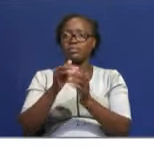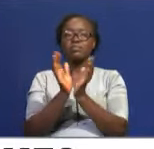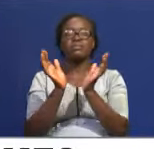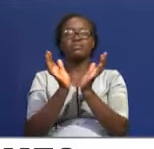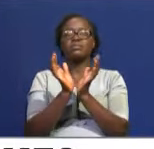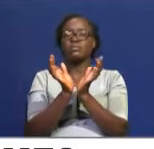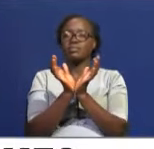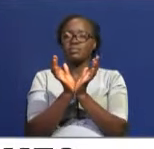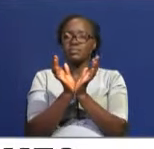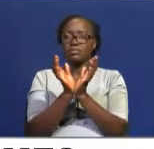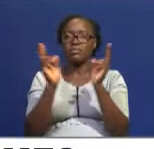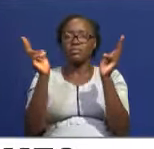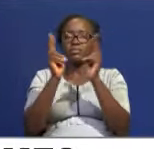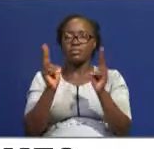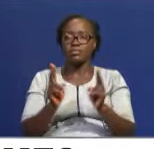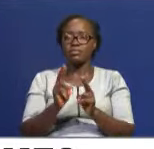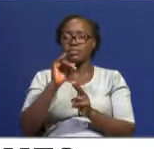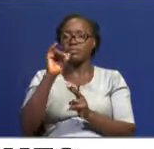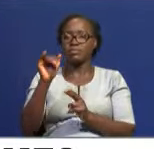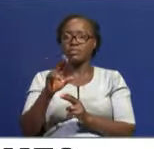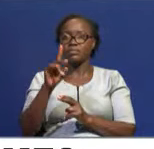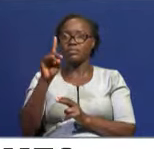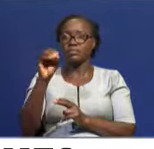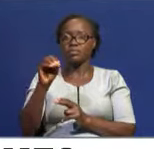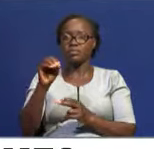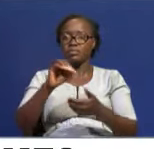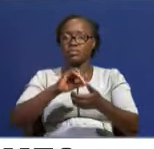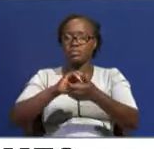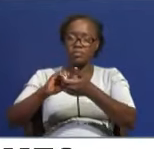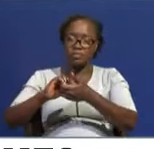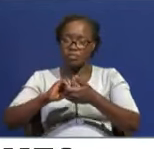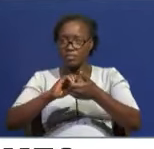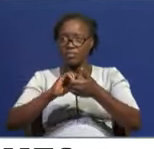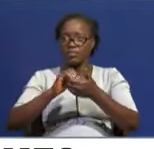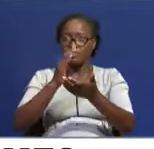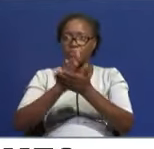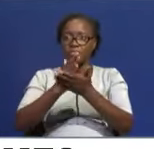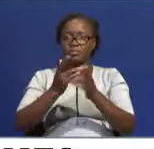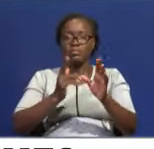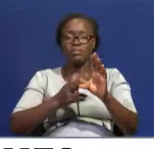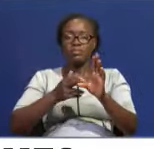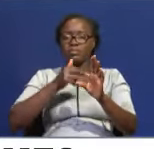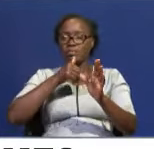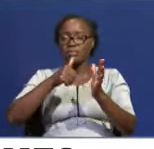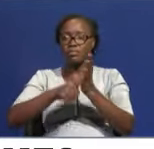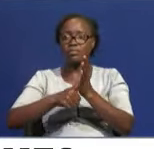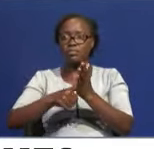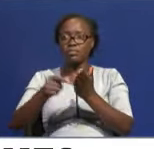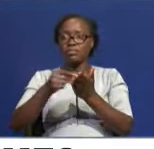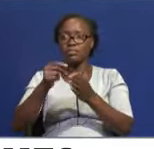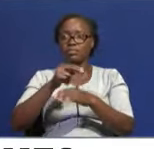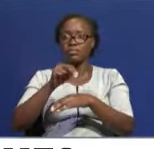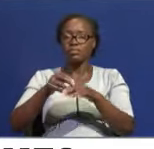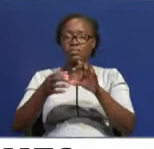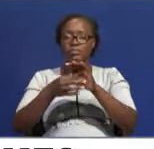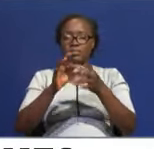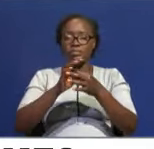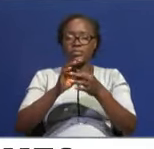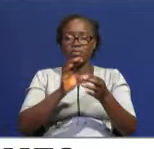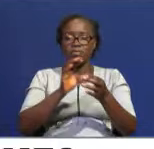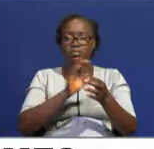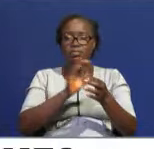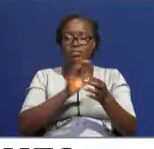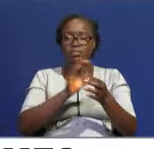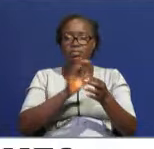Arena. The International Judo Federation confirmed her participation in a letter written to the National Olympic Committee